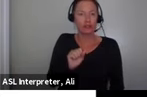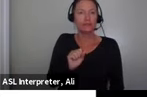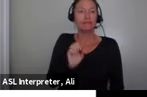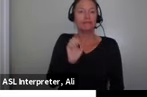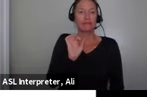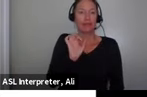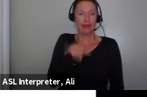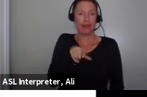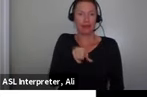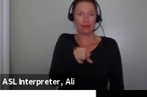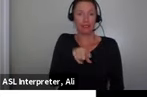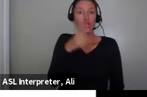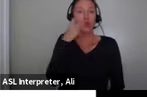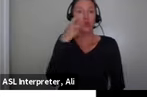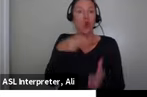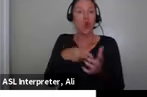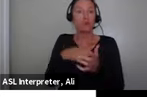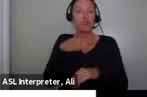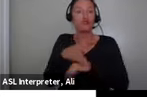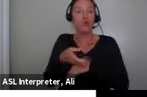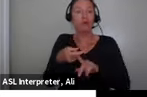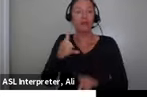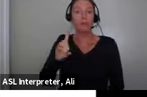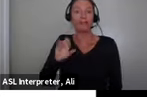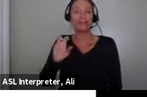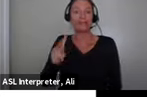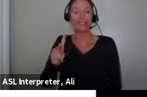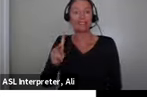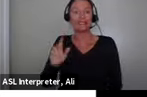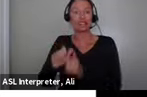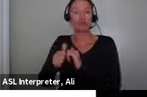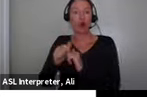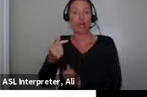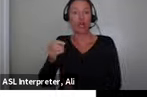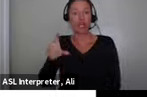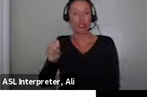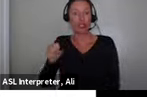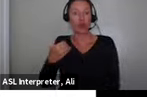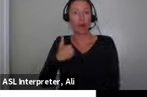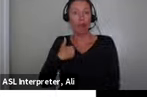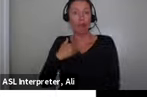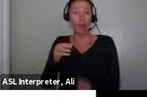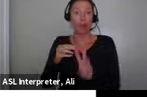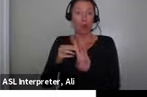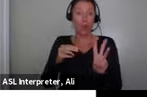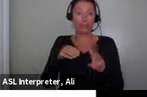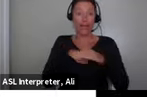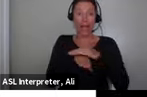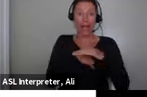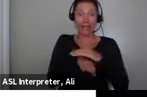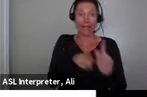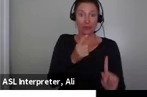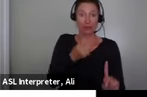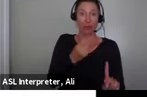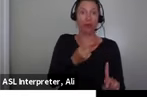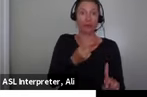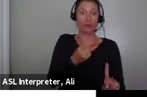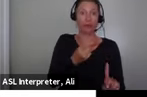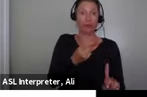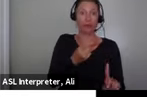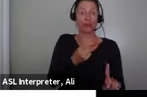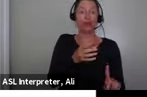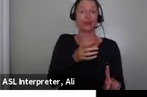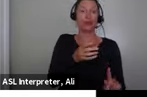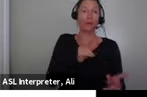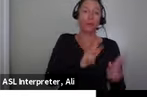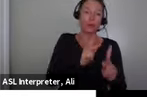There, now you notice right across from Dick's Sporting Goods, and you have the west access point, and that's when people get off